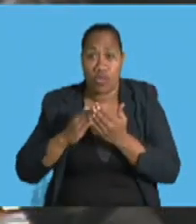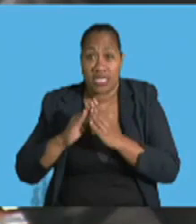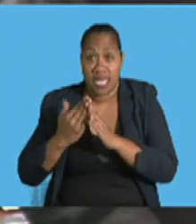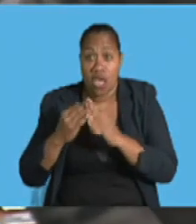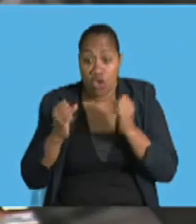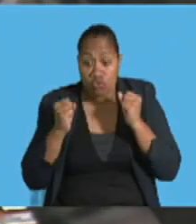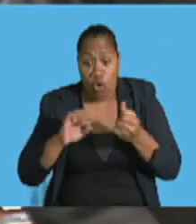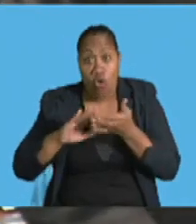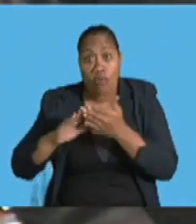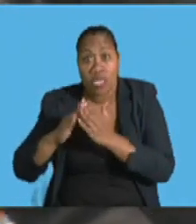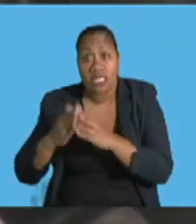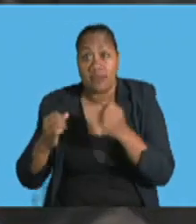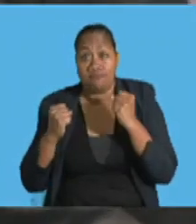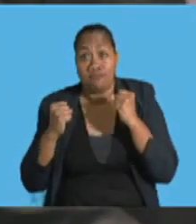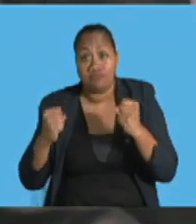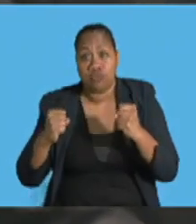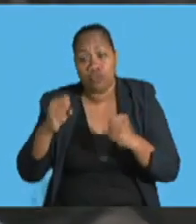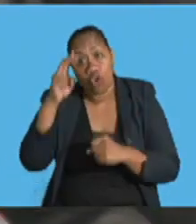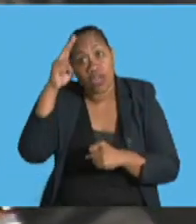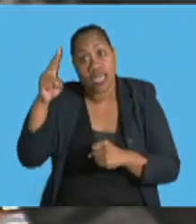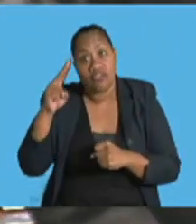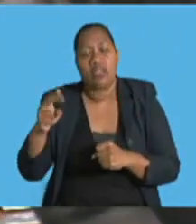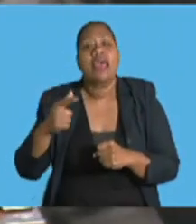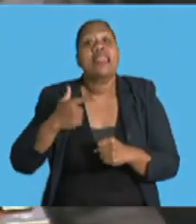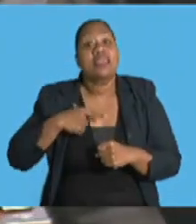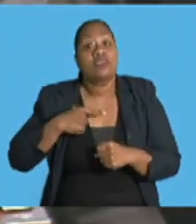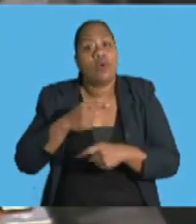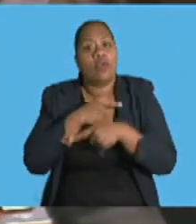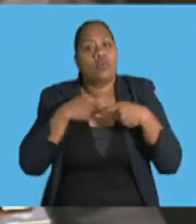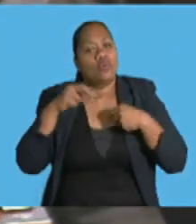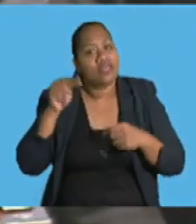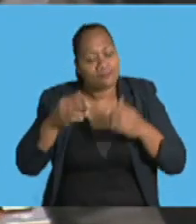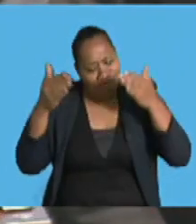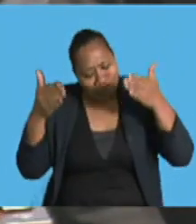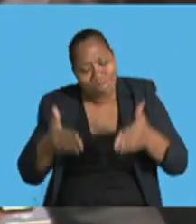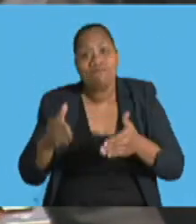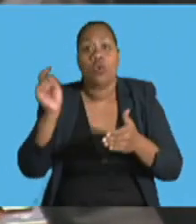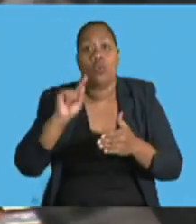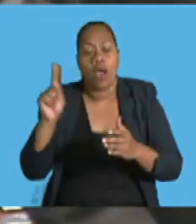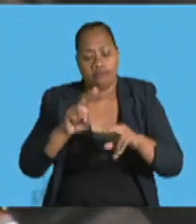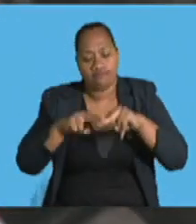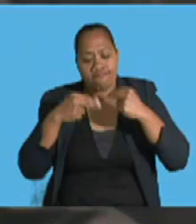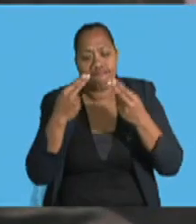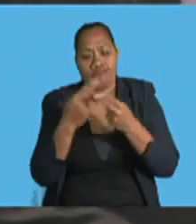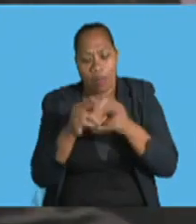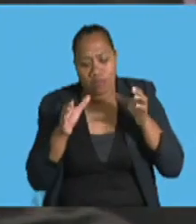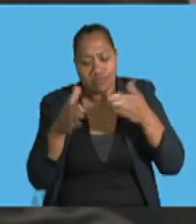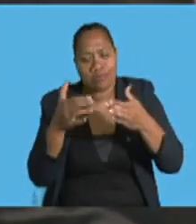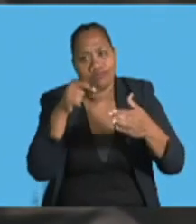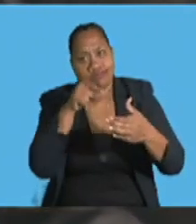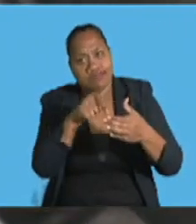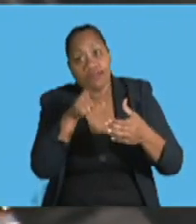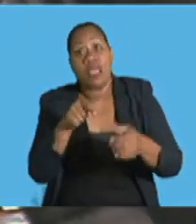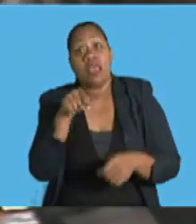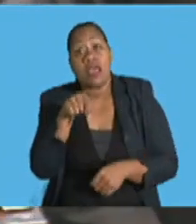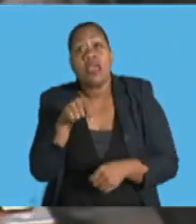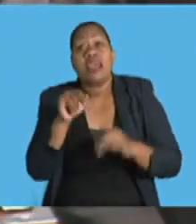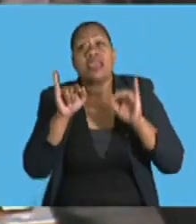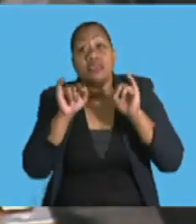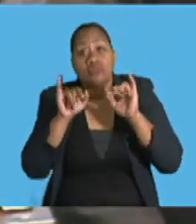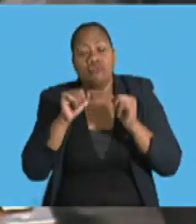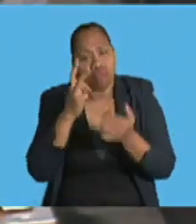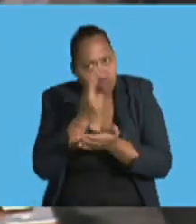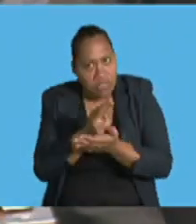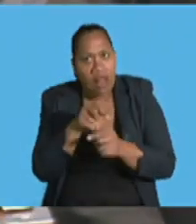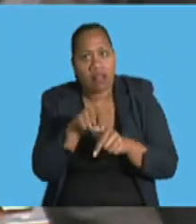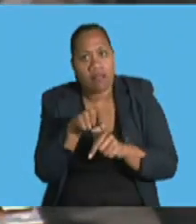strong nation. And this is why we need to focus on the family institutions. This is the real issue at hand, Mr.